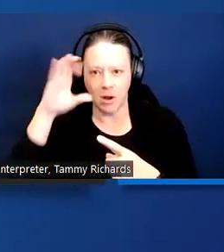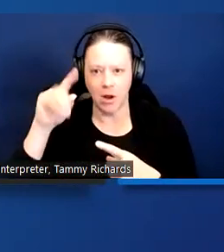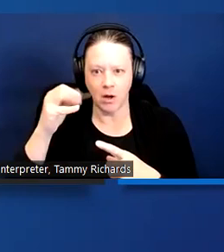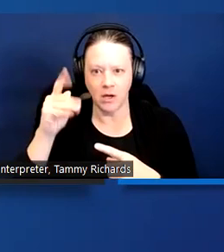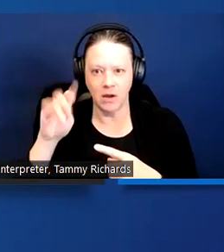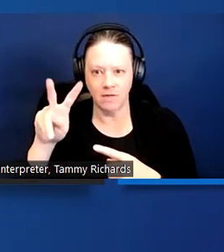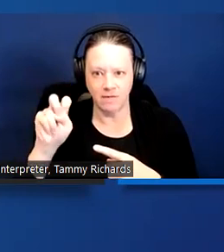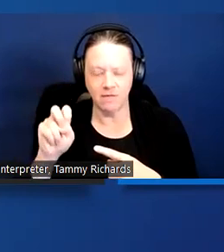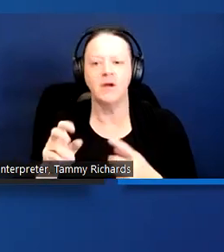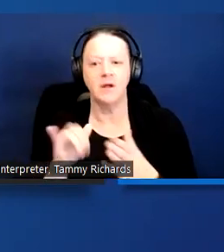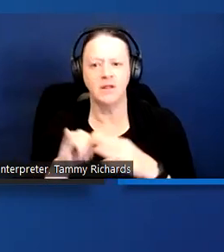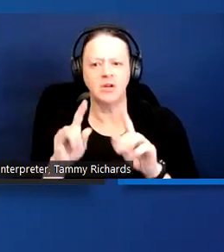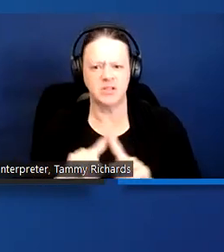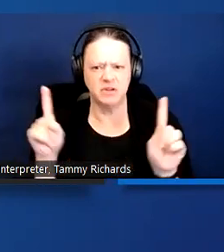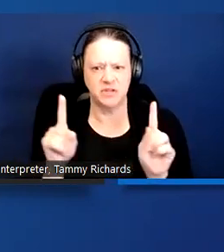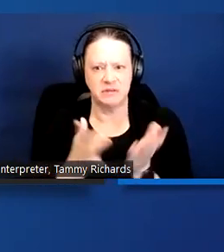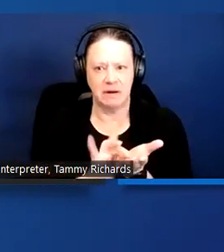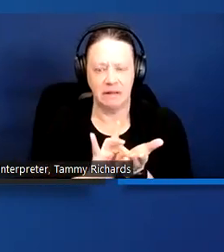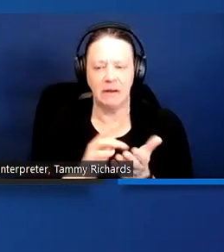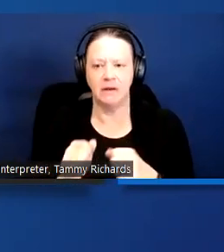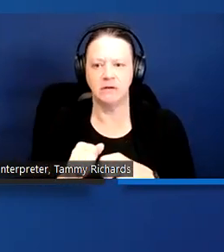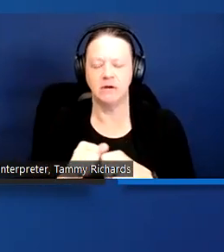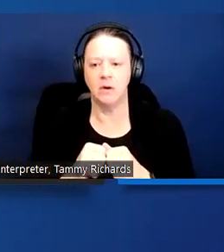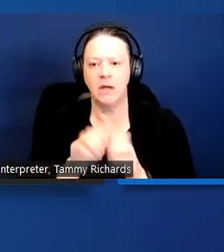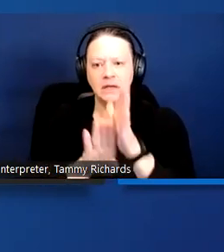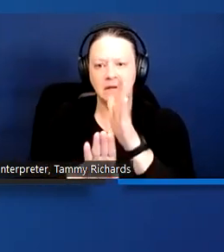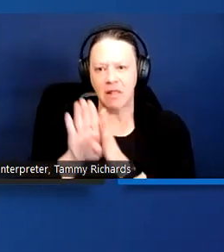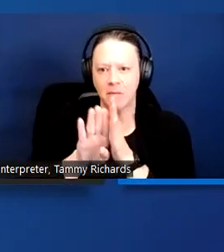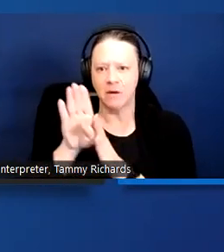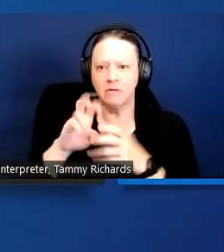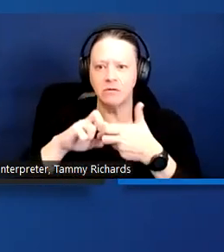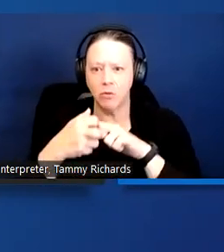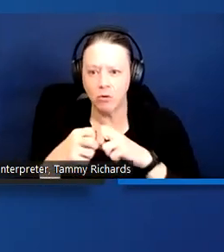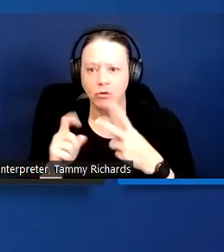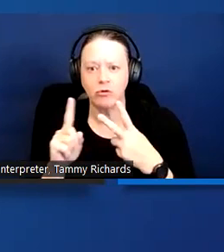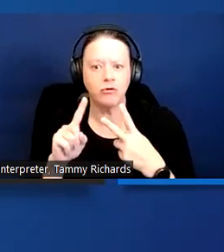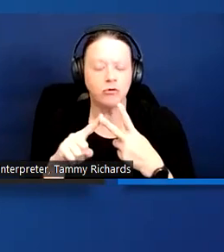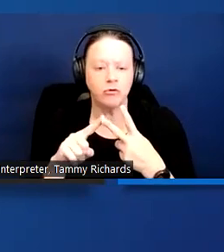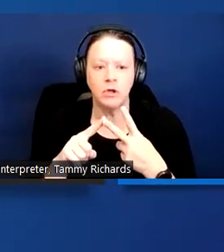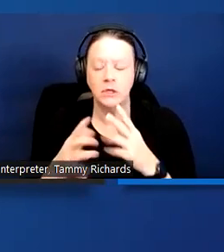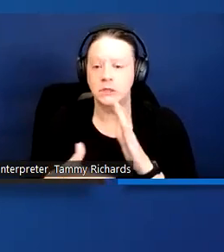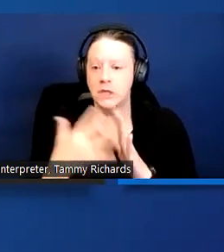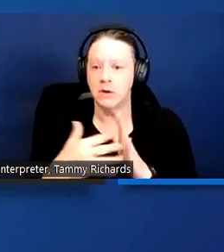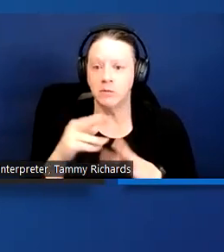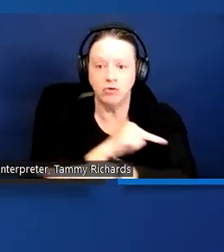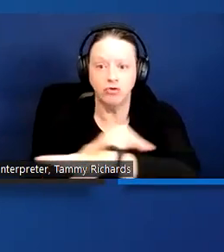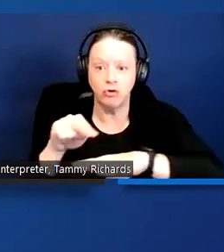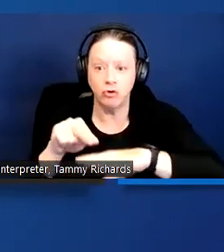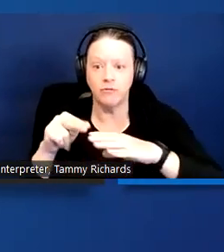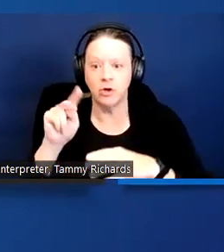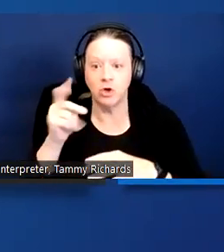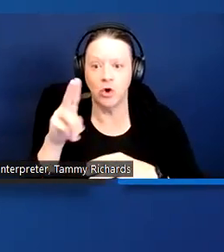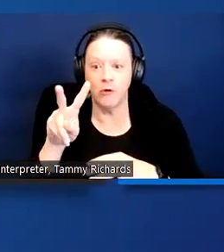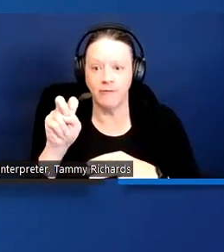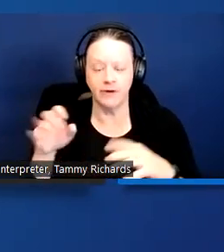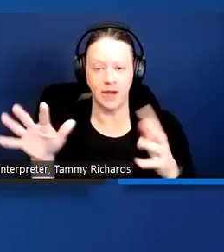it focuses on, again, like developmental disorders or sometimes nerve damage, and